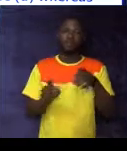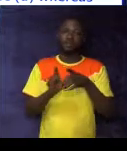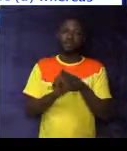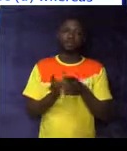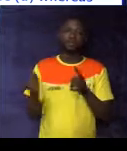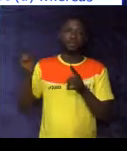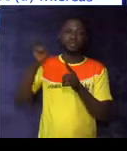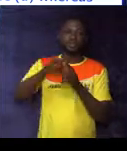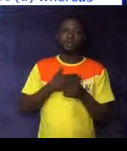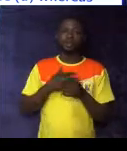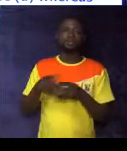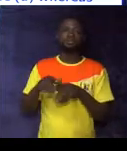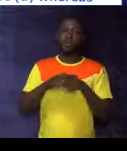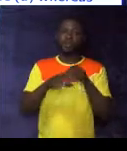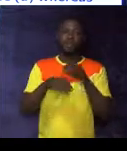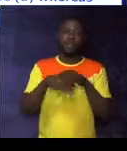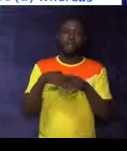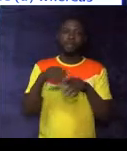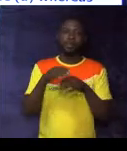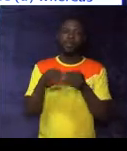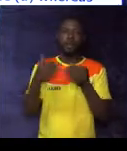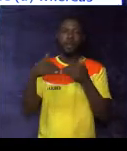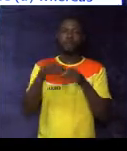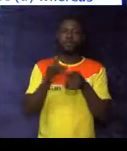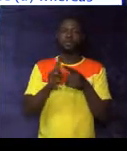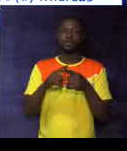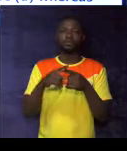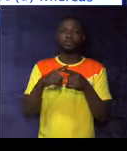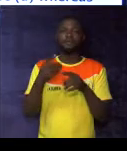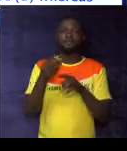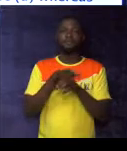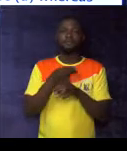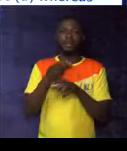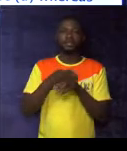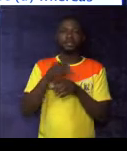about conjunctions. Please let me hand you over now to